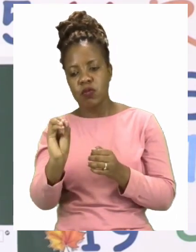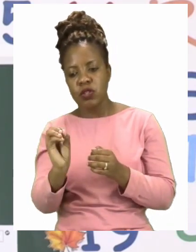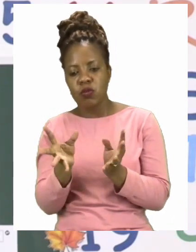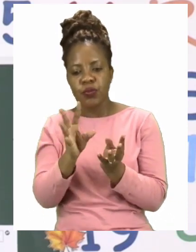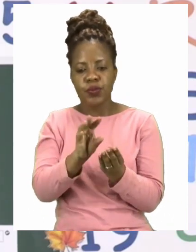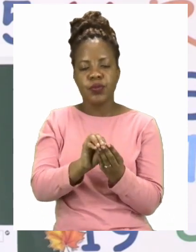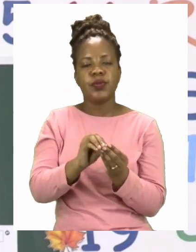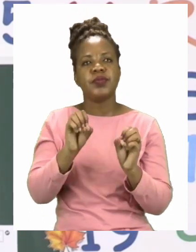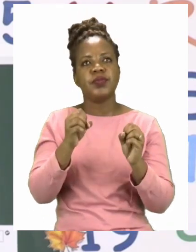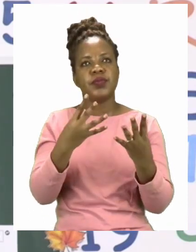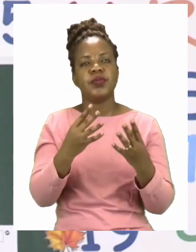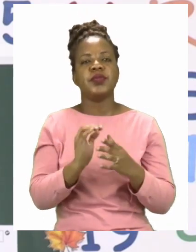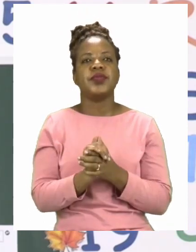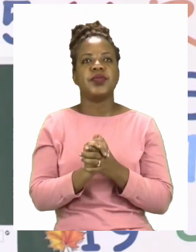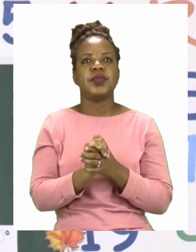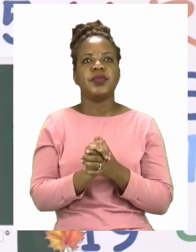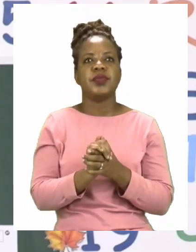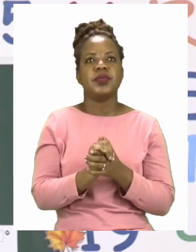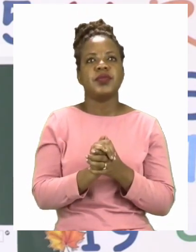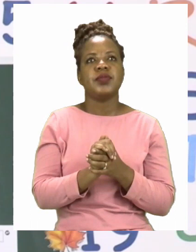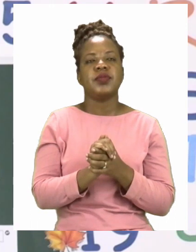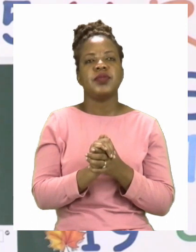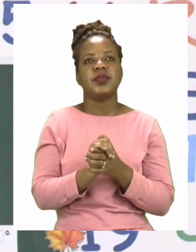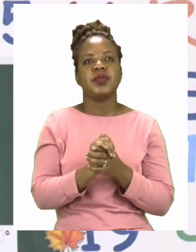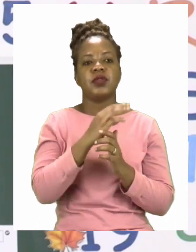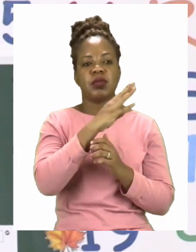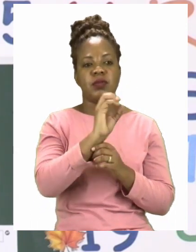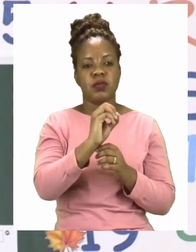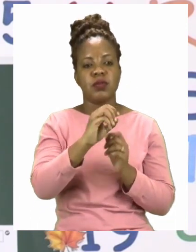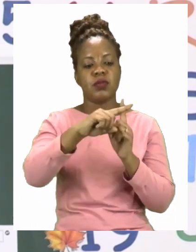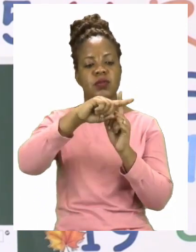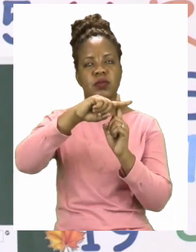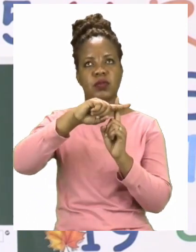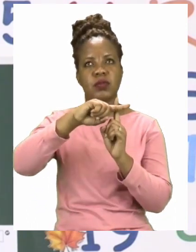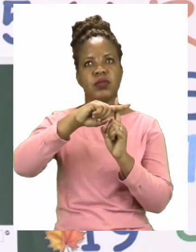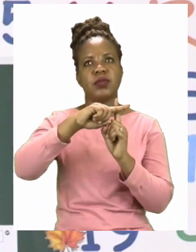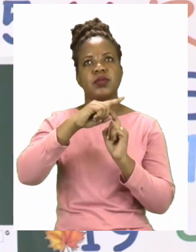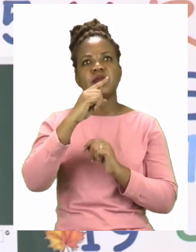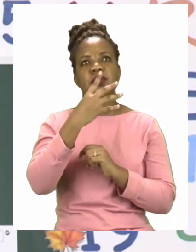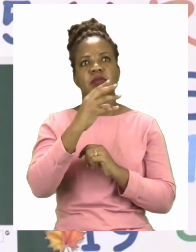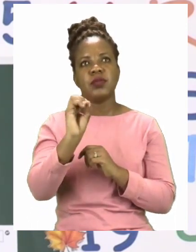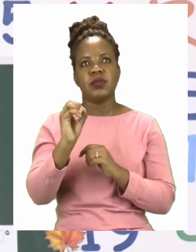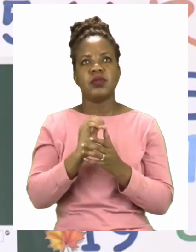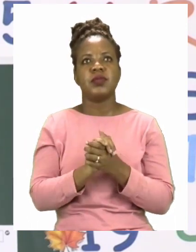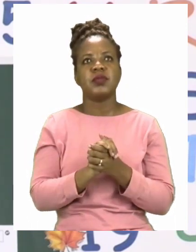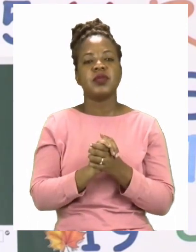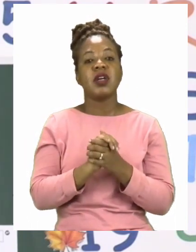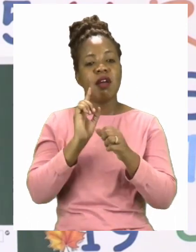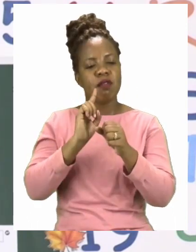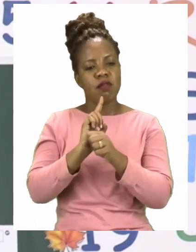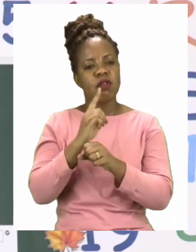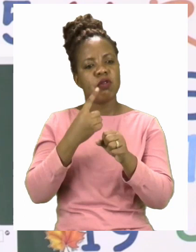boxes. So we are going to say 40 plus 40. Let us start with our units.